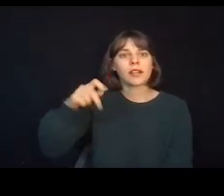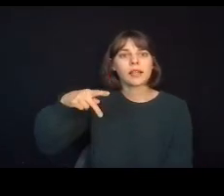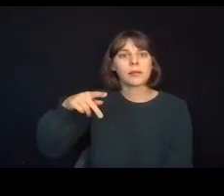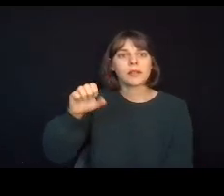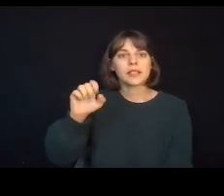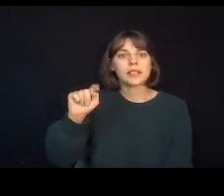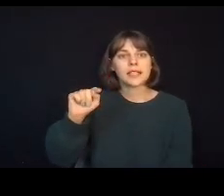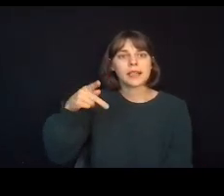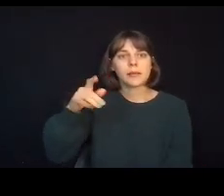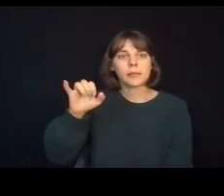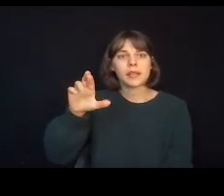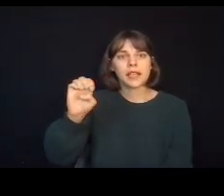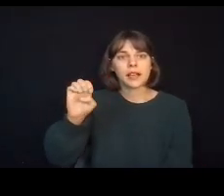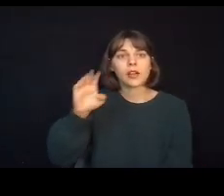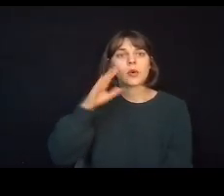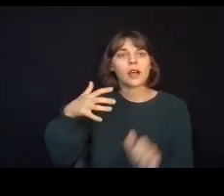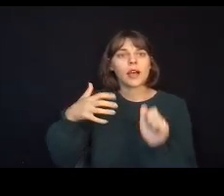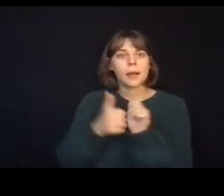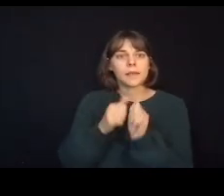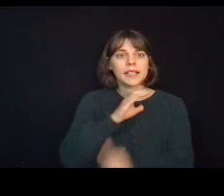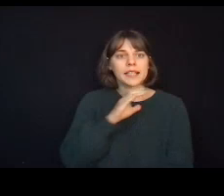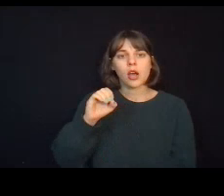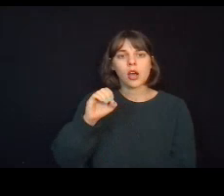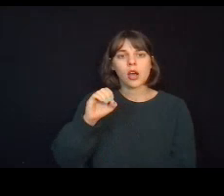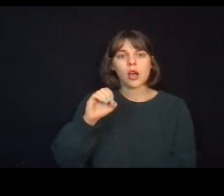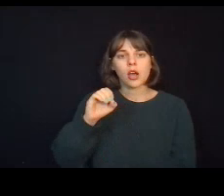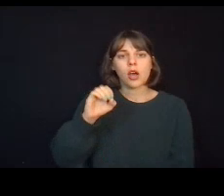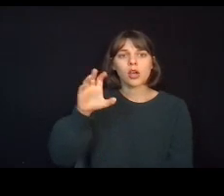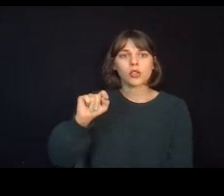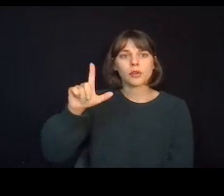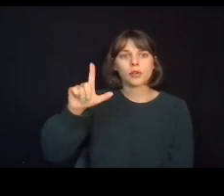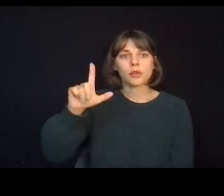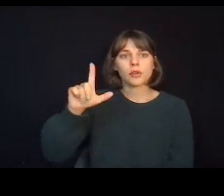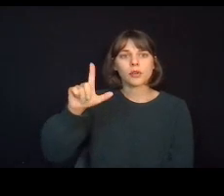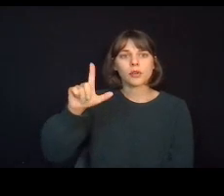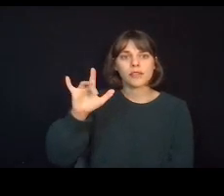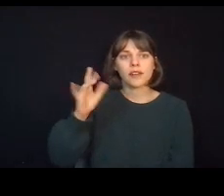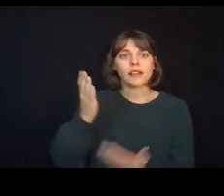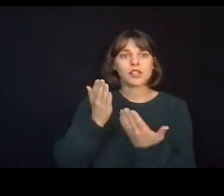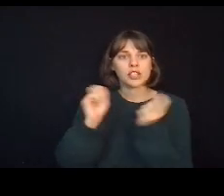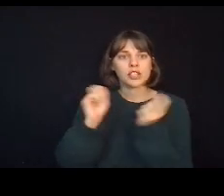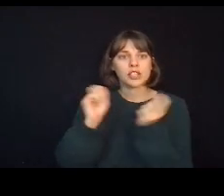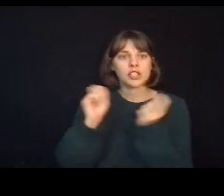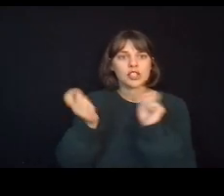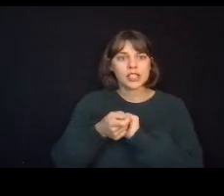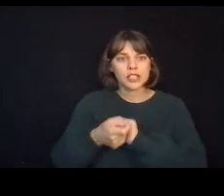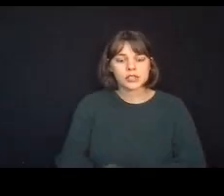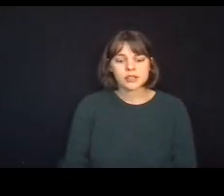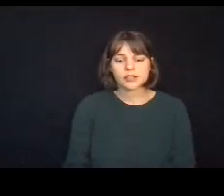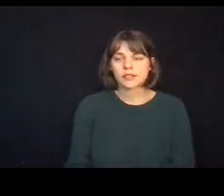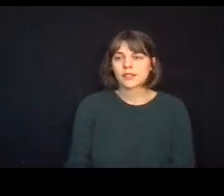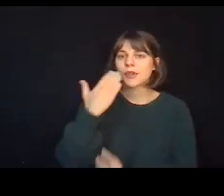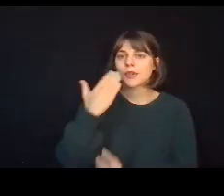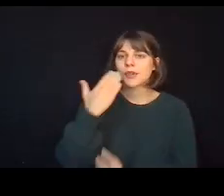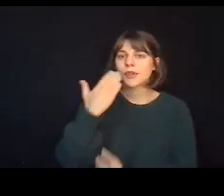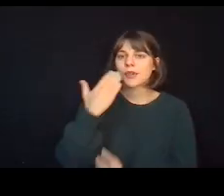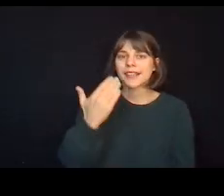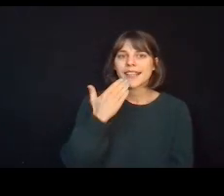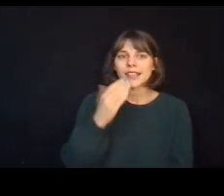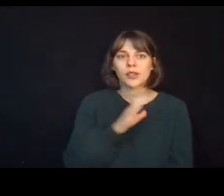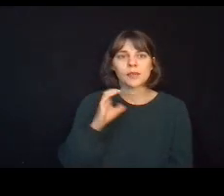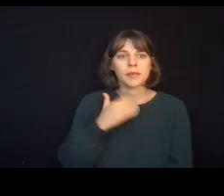will update this committee on the October 2025 service changes. Mr. Pierre. Good morning. Thank you, committee members.